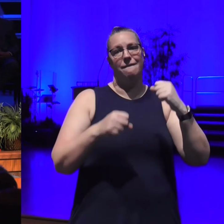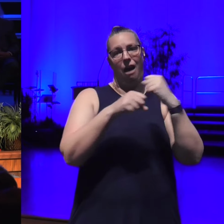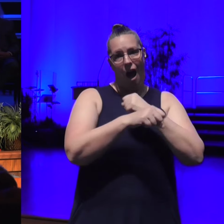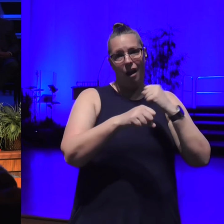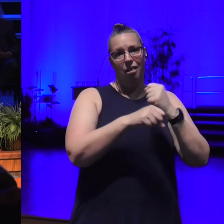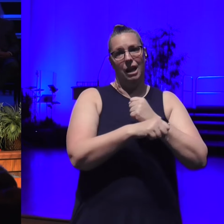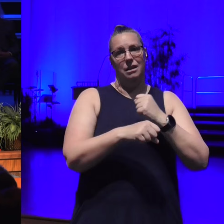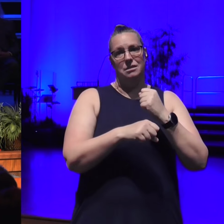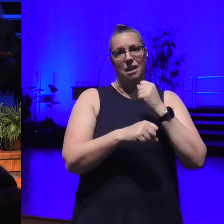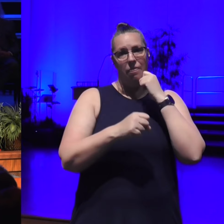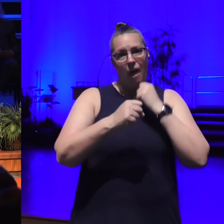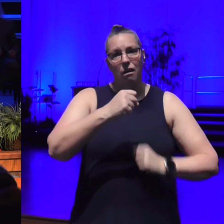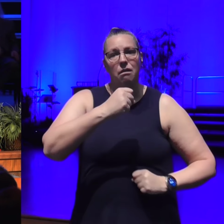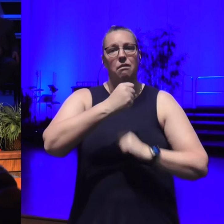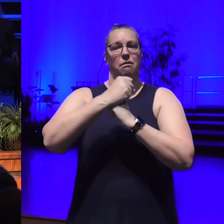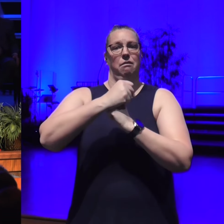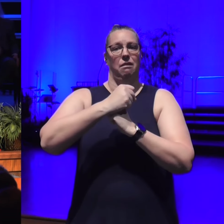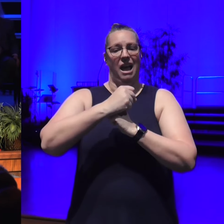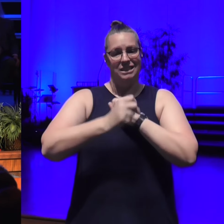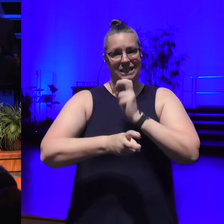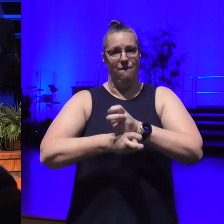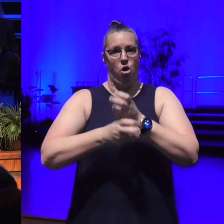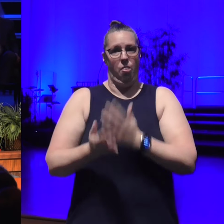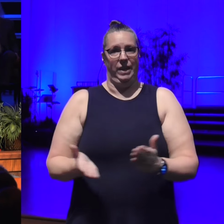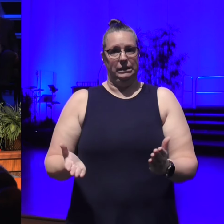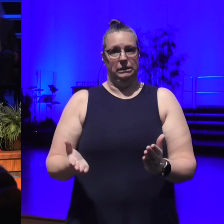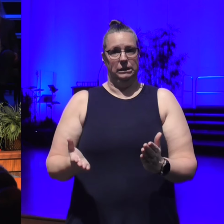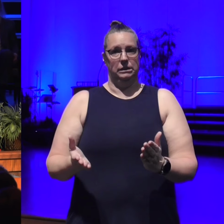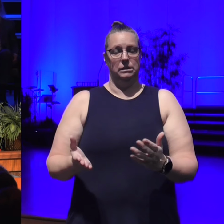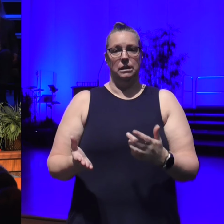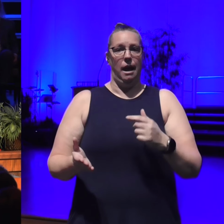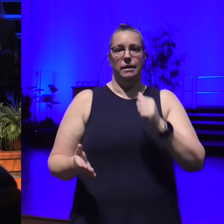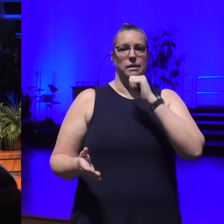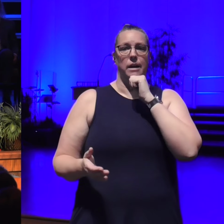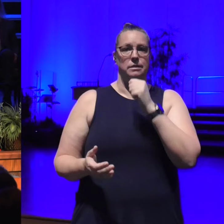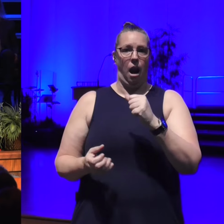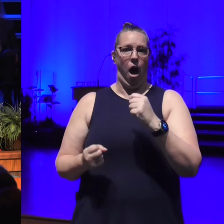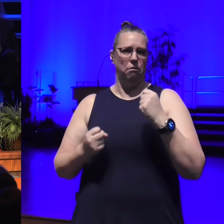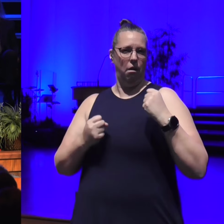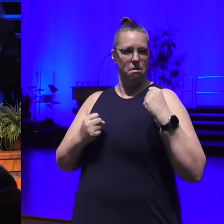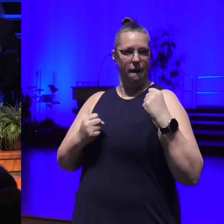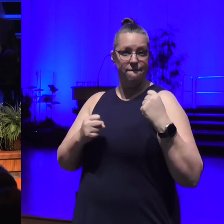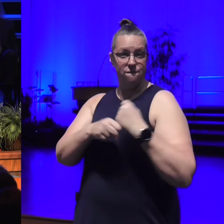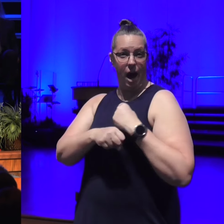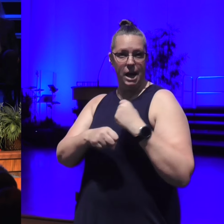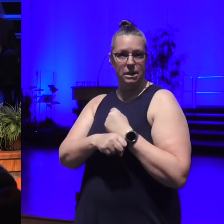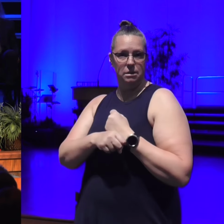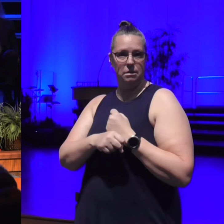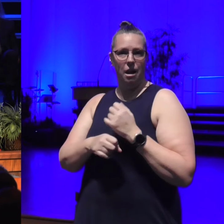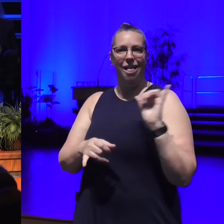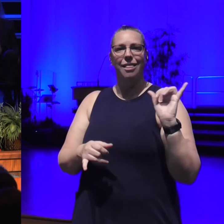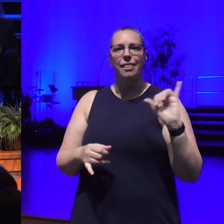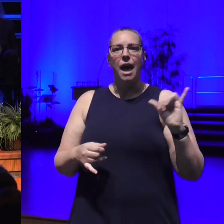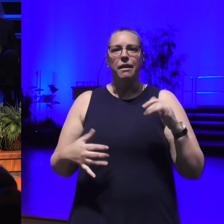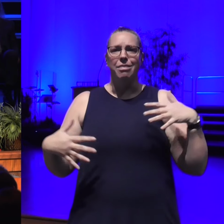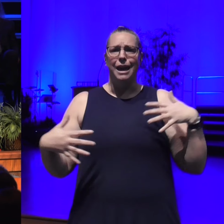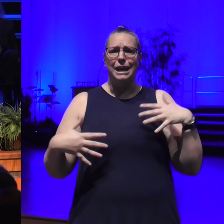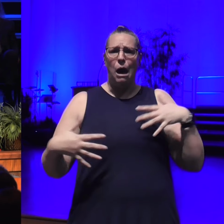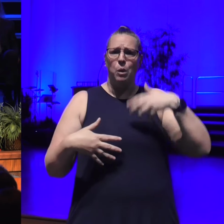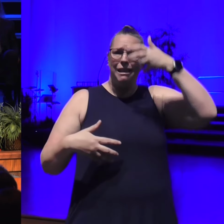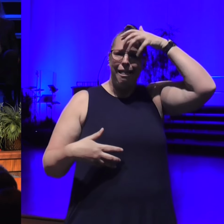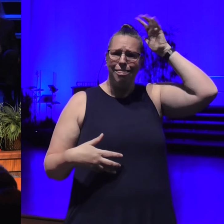the midst sometimes of very difficult things and does not, I'm going to fight you, feel like the cowardly lion, one hand behind my